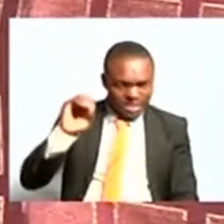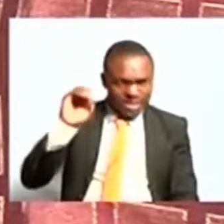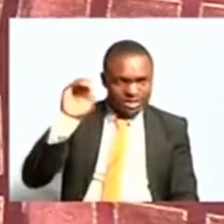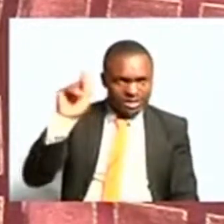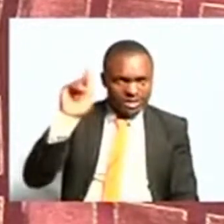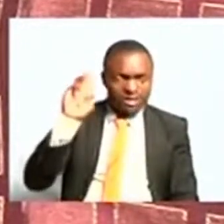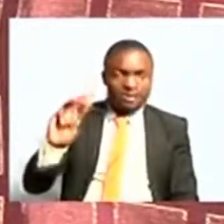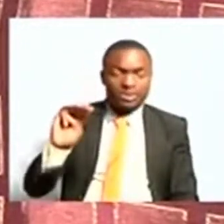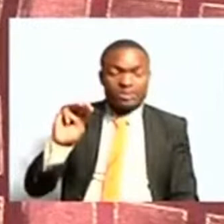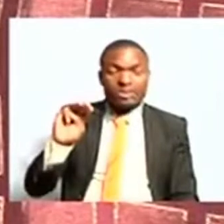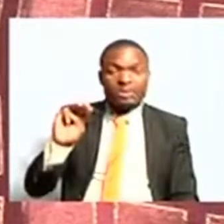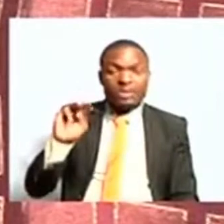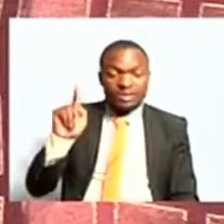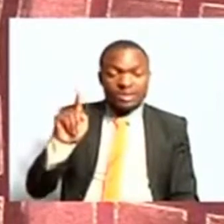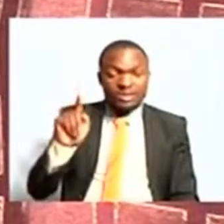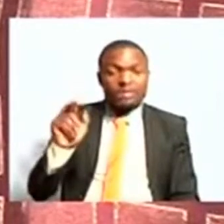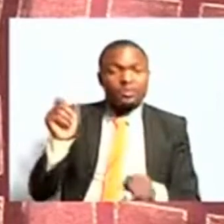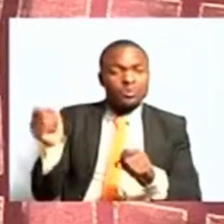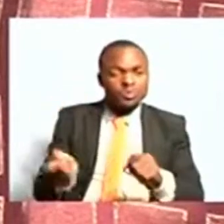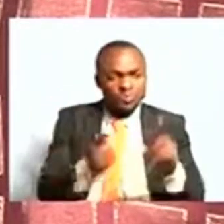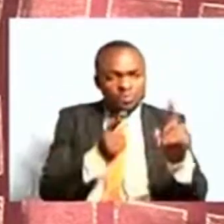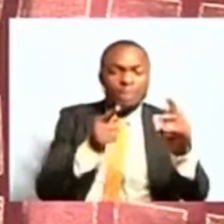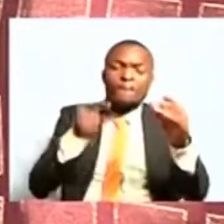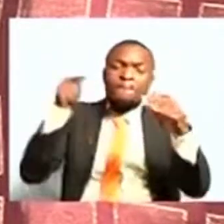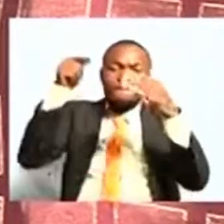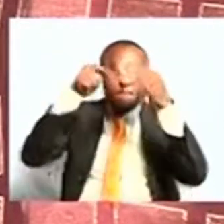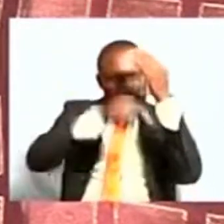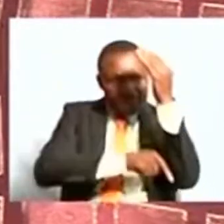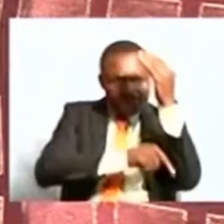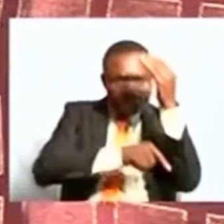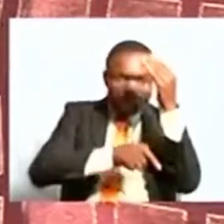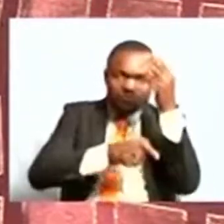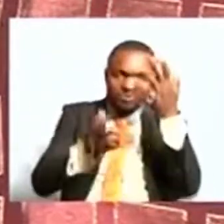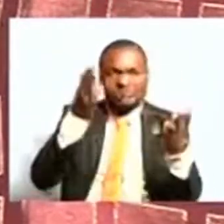to go beyond 80 kilometers, the driver goes 90